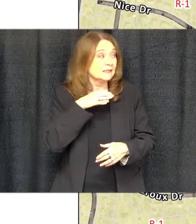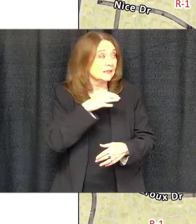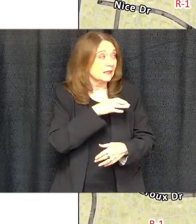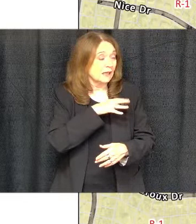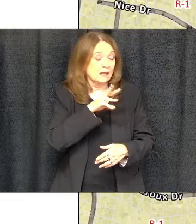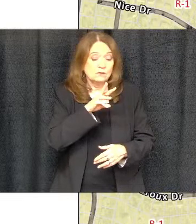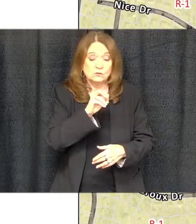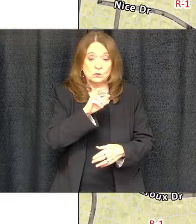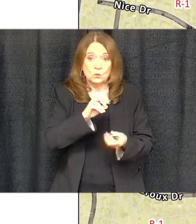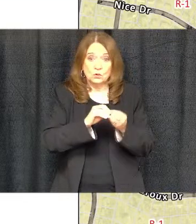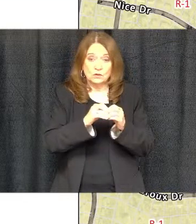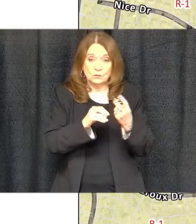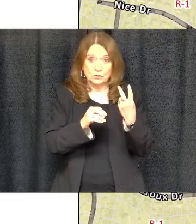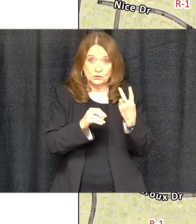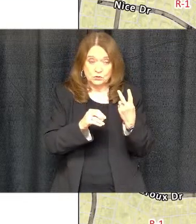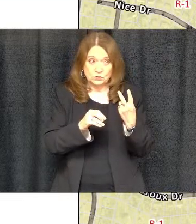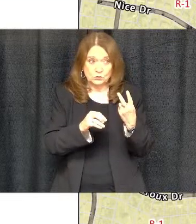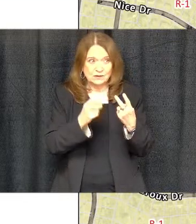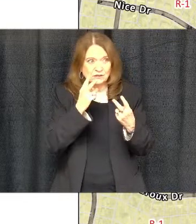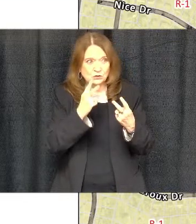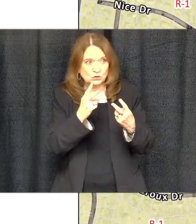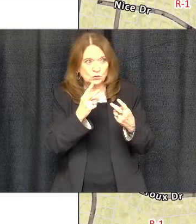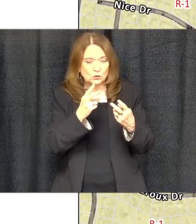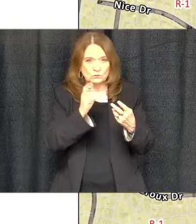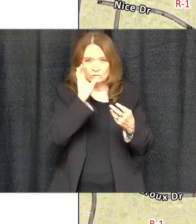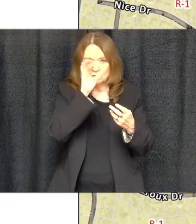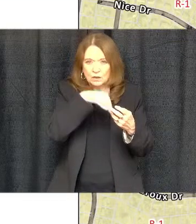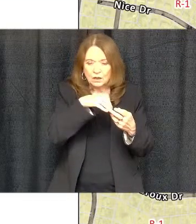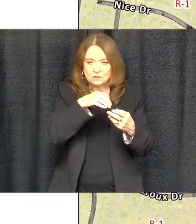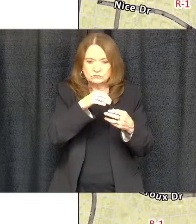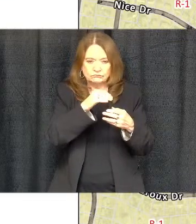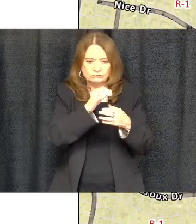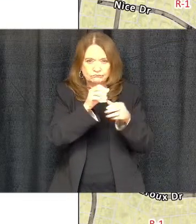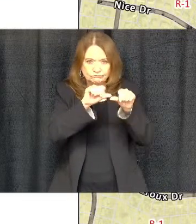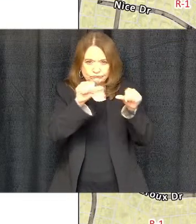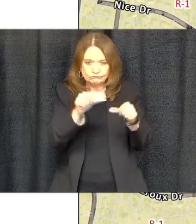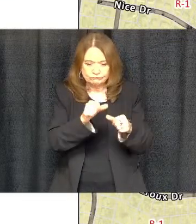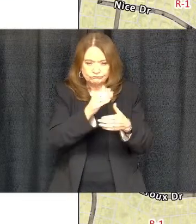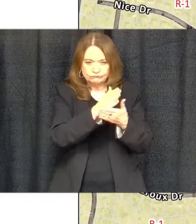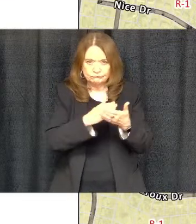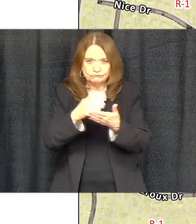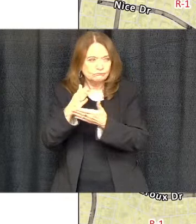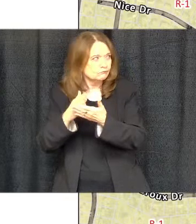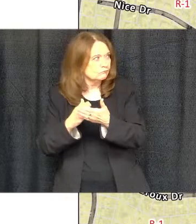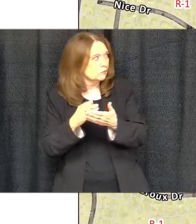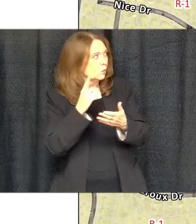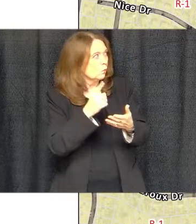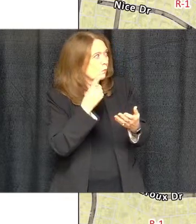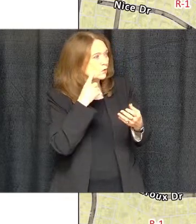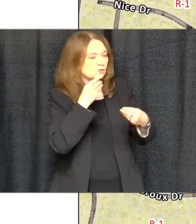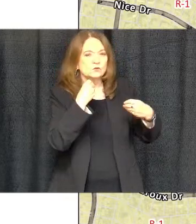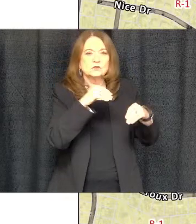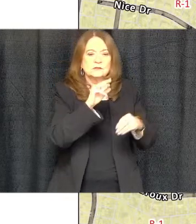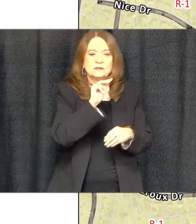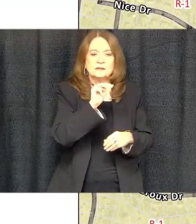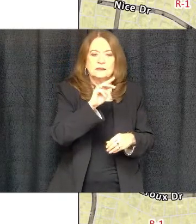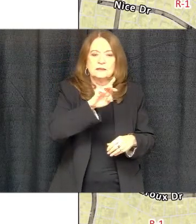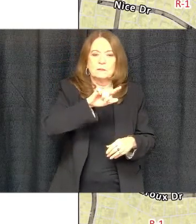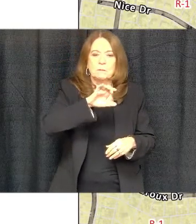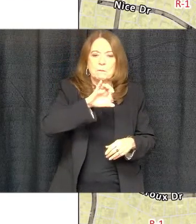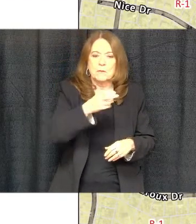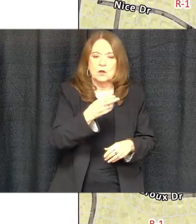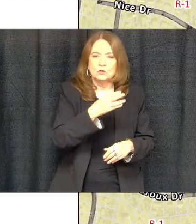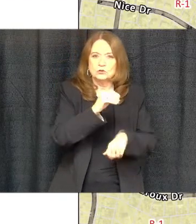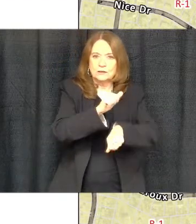is 2 irregularly shaped parcels, one which was previously used to sell mulch and stone. The applicant's statement is